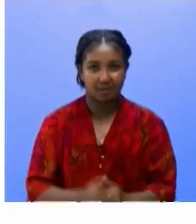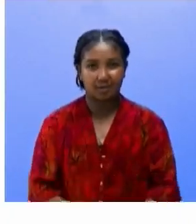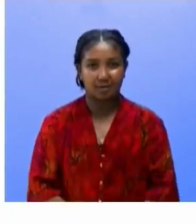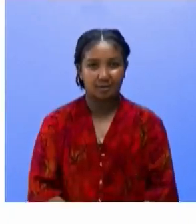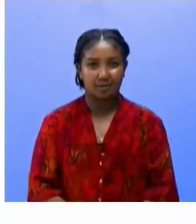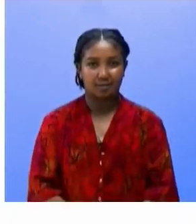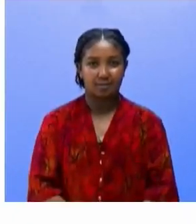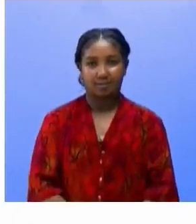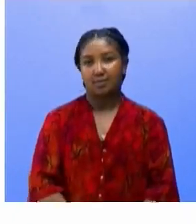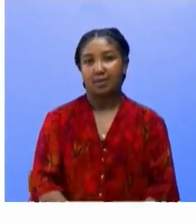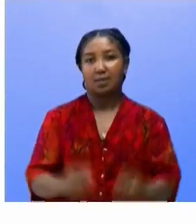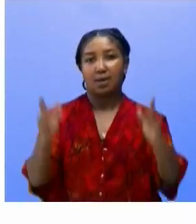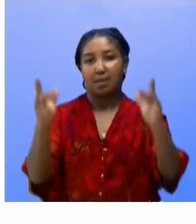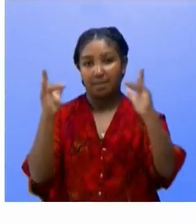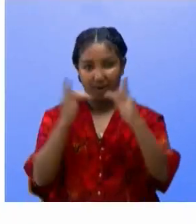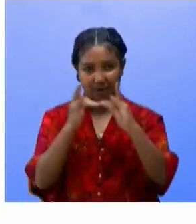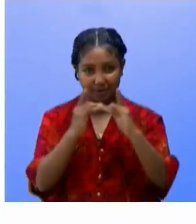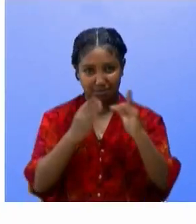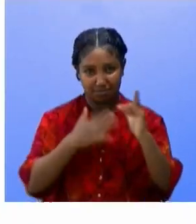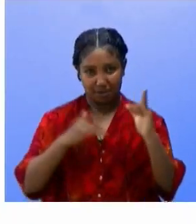my bed.